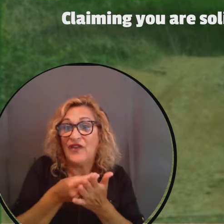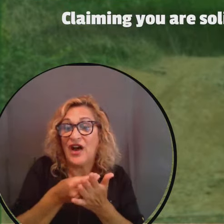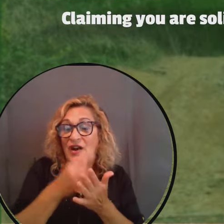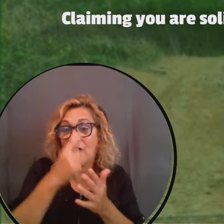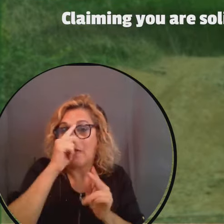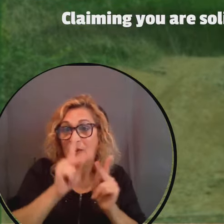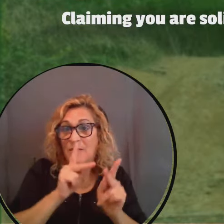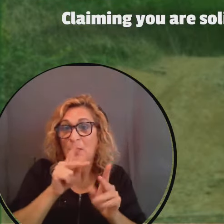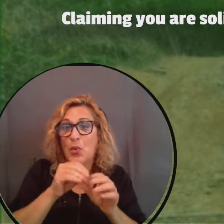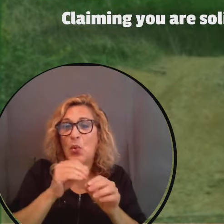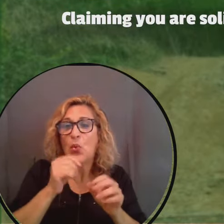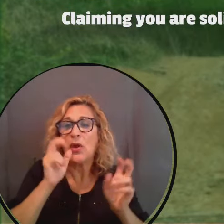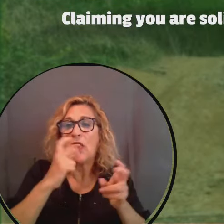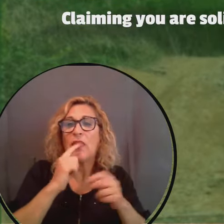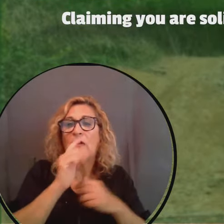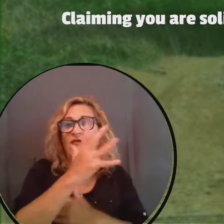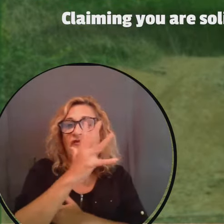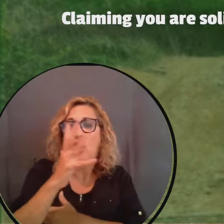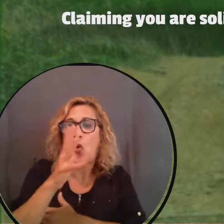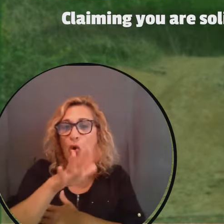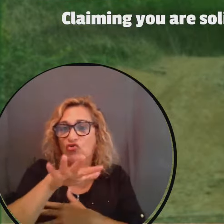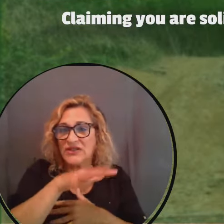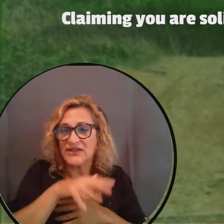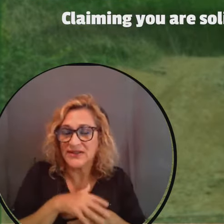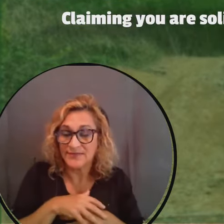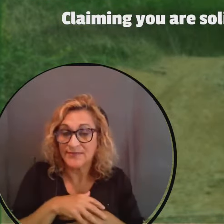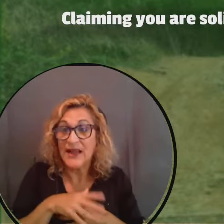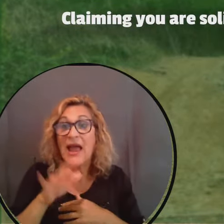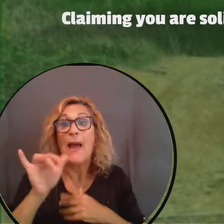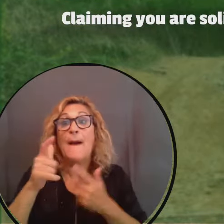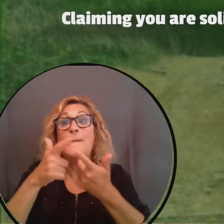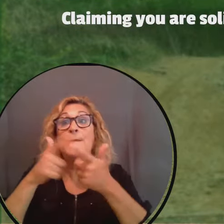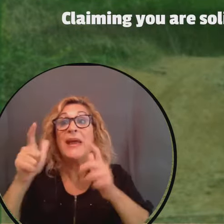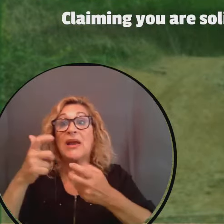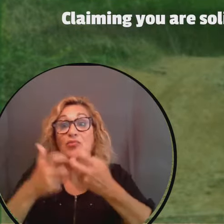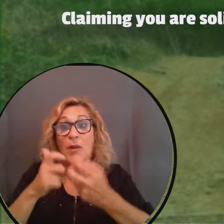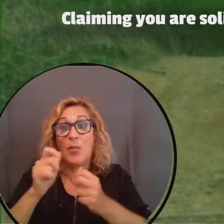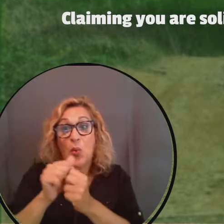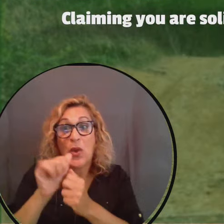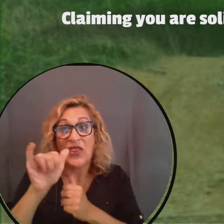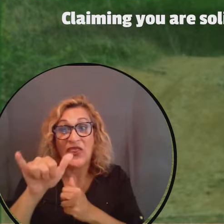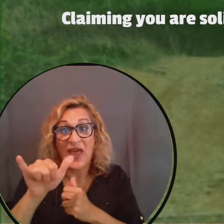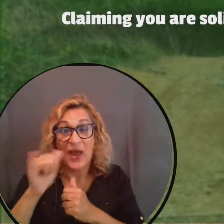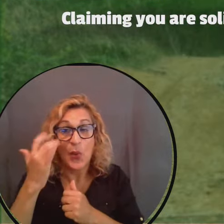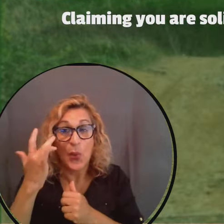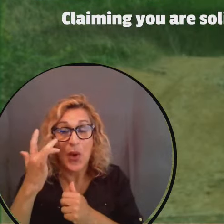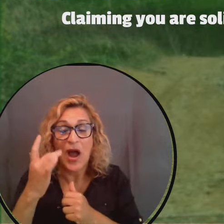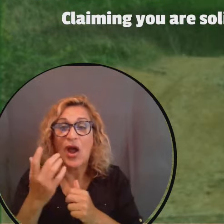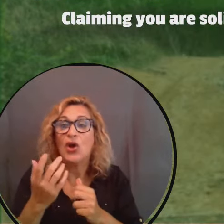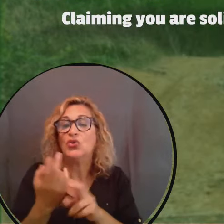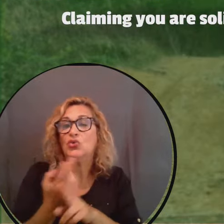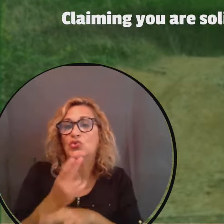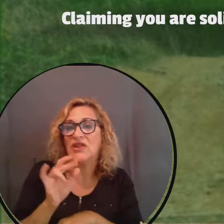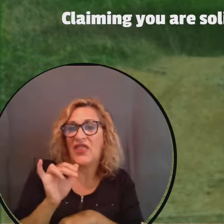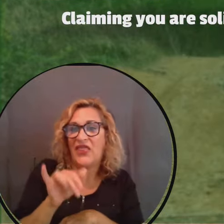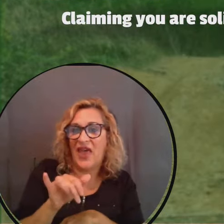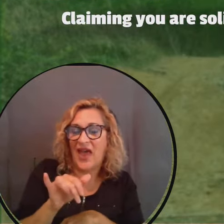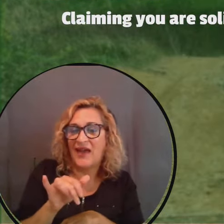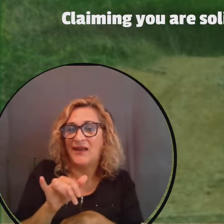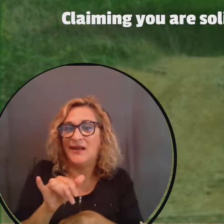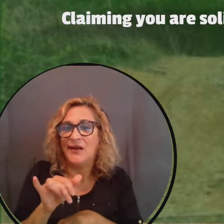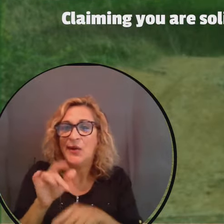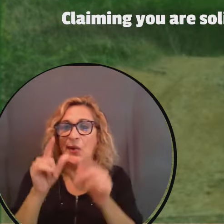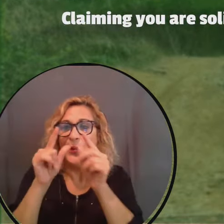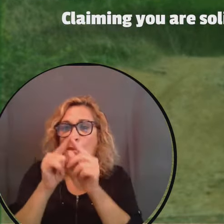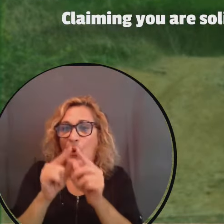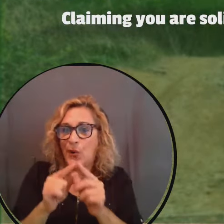Now, the problem with that, there are many, many problems. Like, what are these reimbursements, right? So again, they use these words, they have no evidence to really back